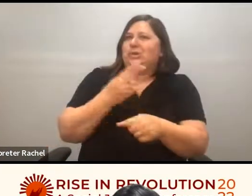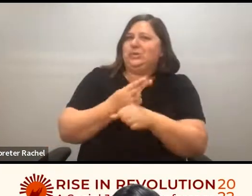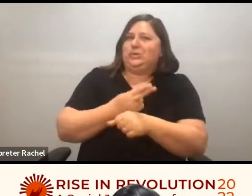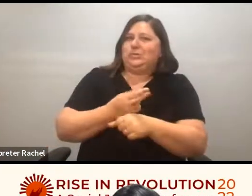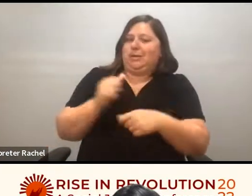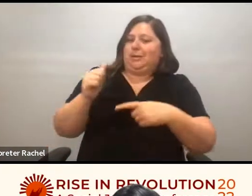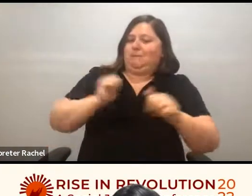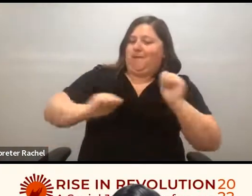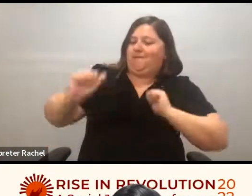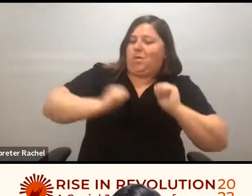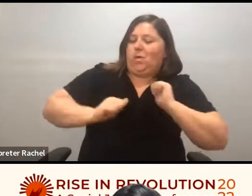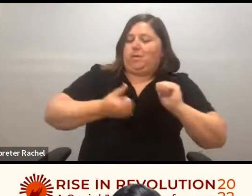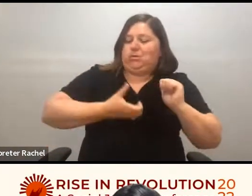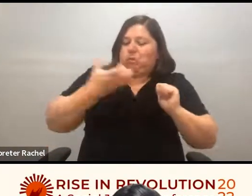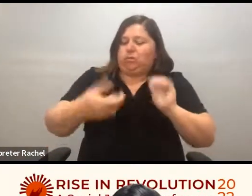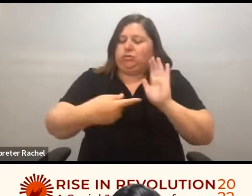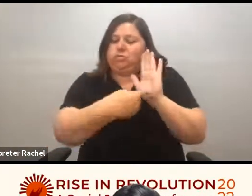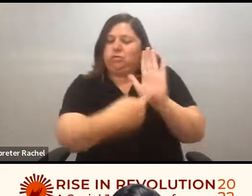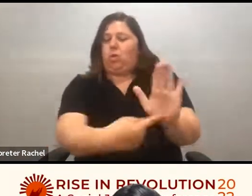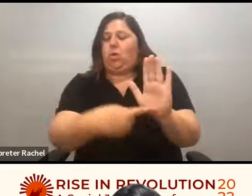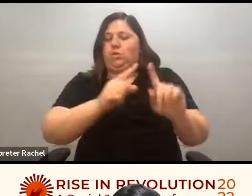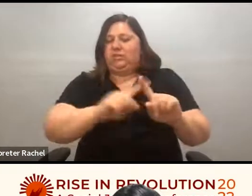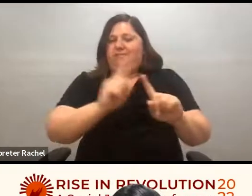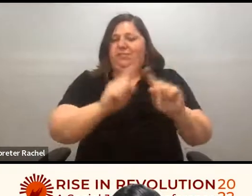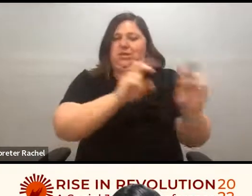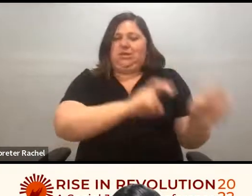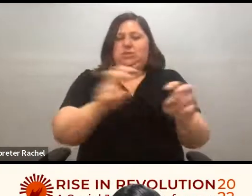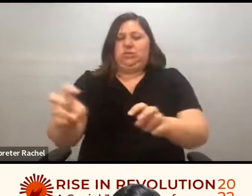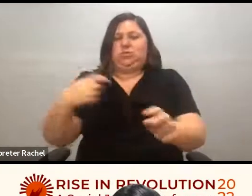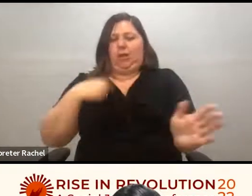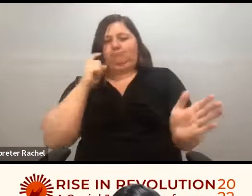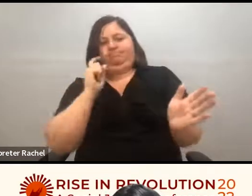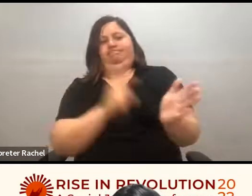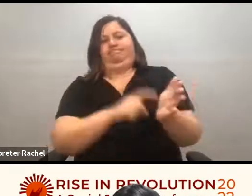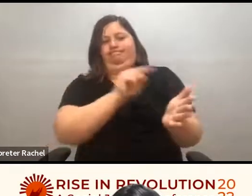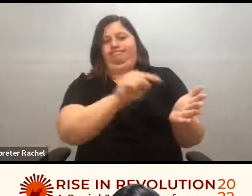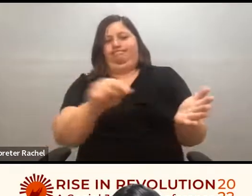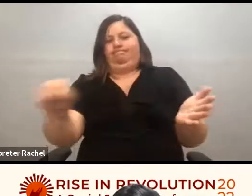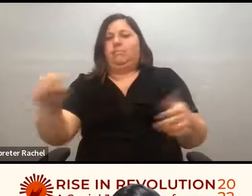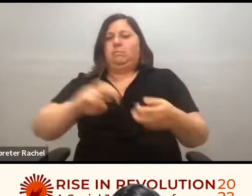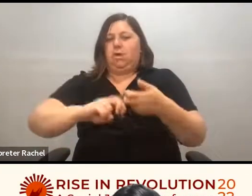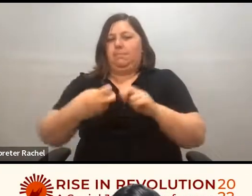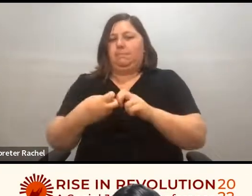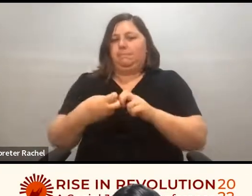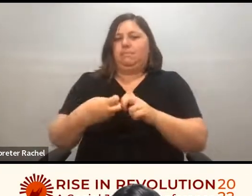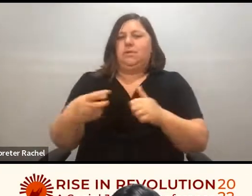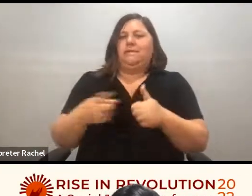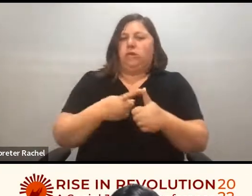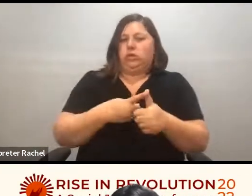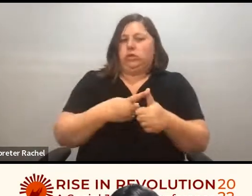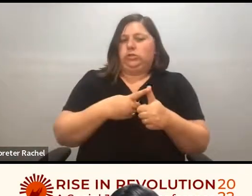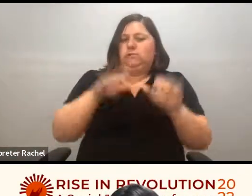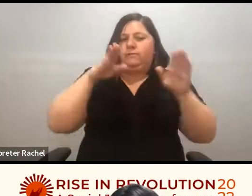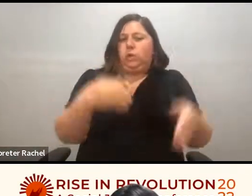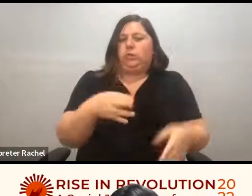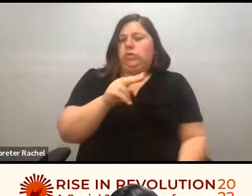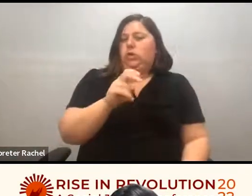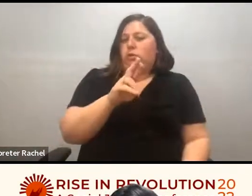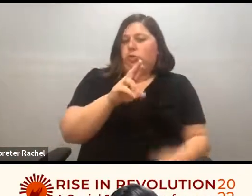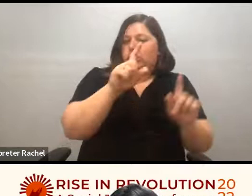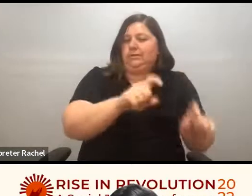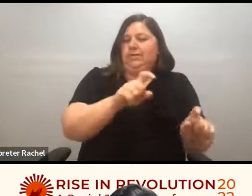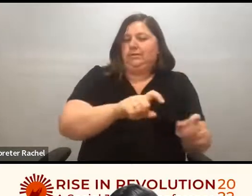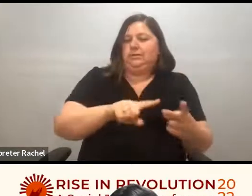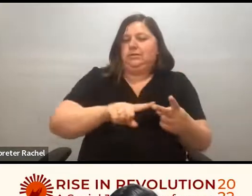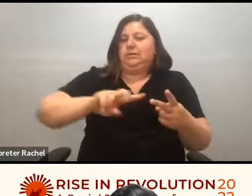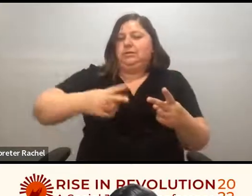performance poetry to highlight, you know, different issues that I saw as problematic. And so first it was nuclear testing. Then it was a